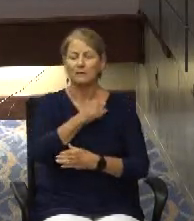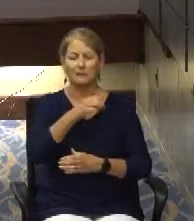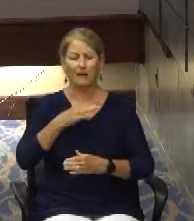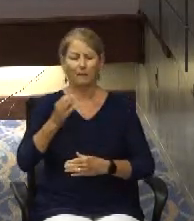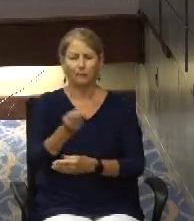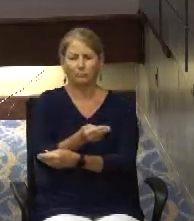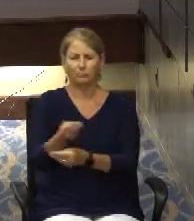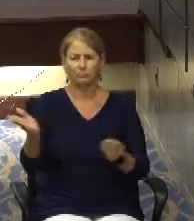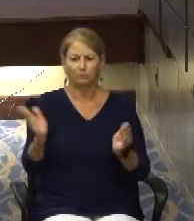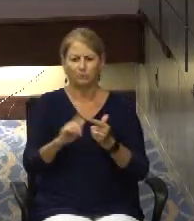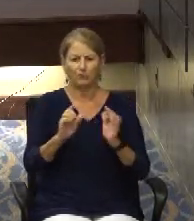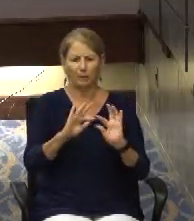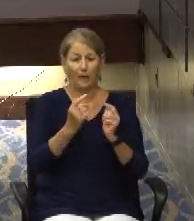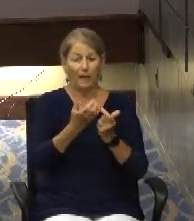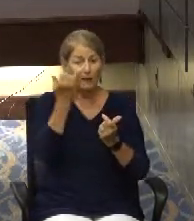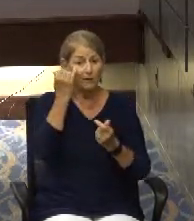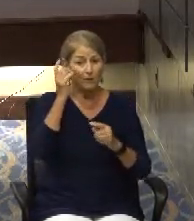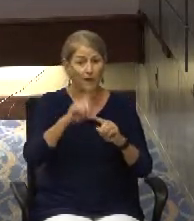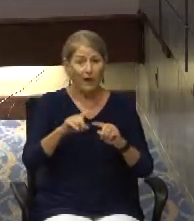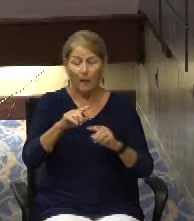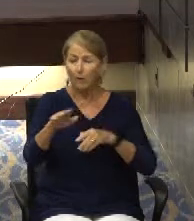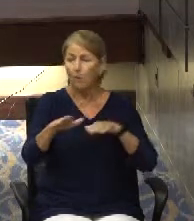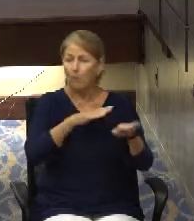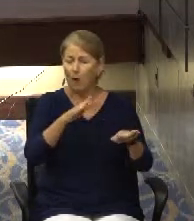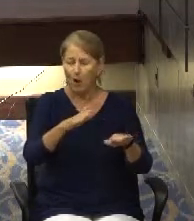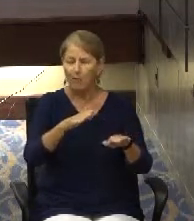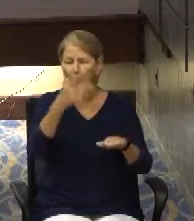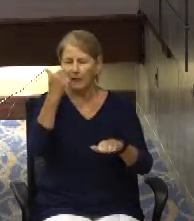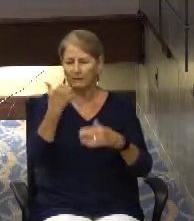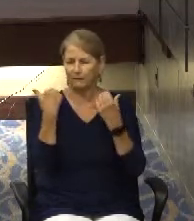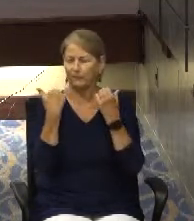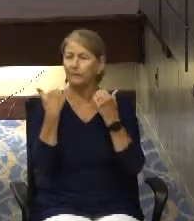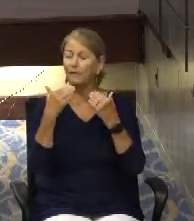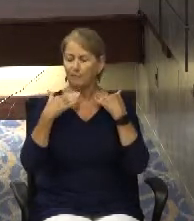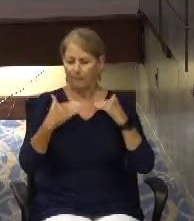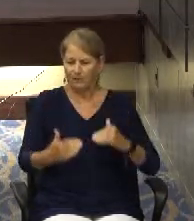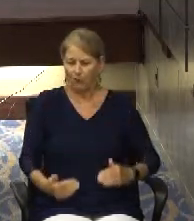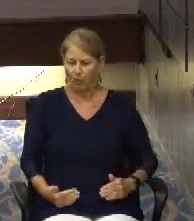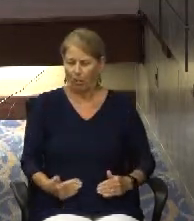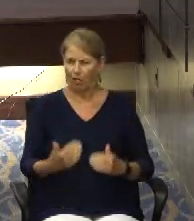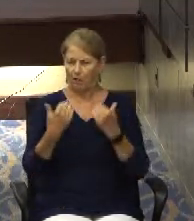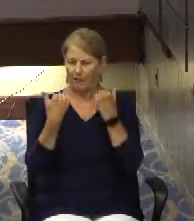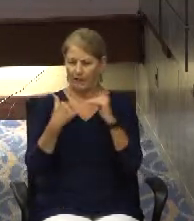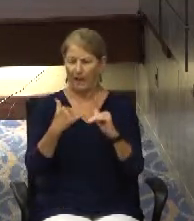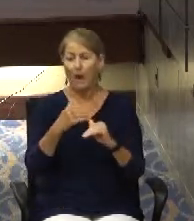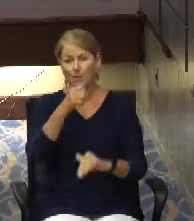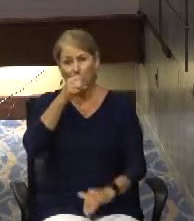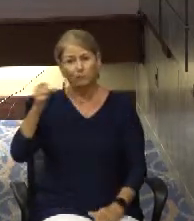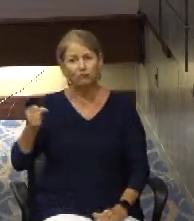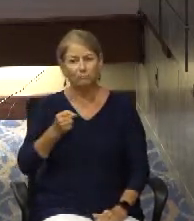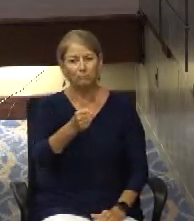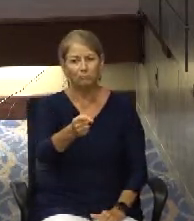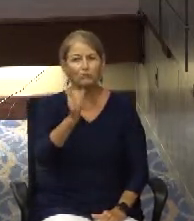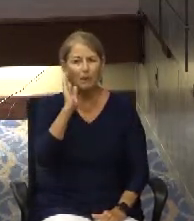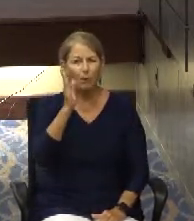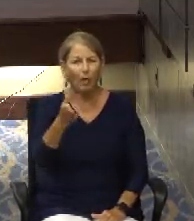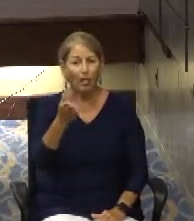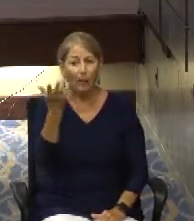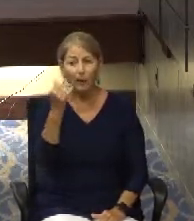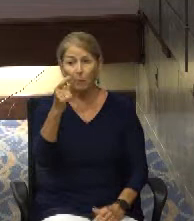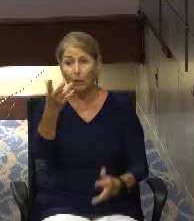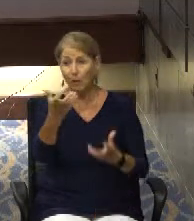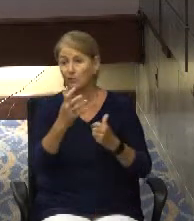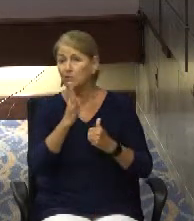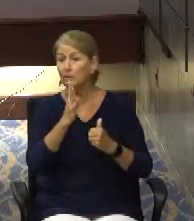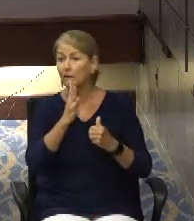are unable to approach the podium due to physical limitations, a microphone is able to be brought to you. Is anyone present who would like to speak on a work